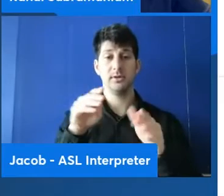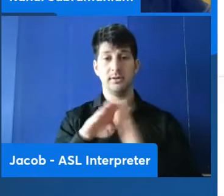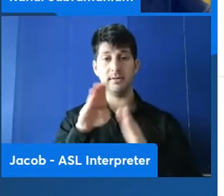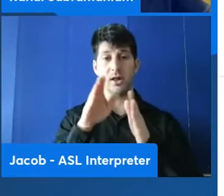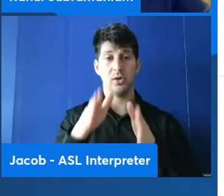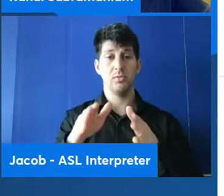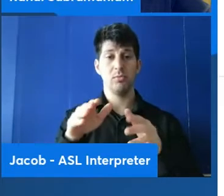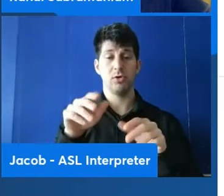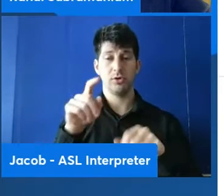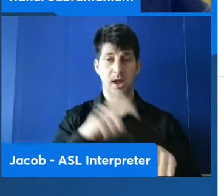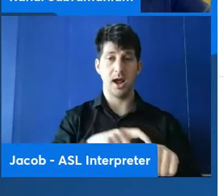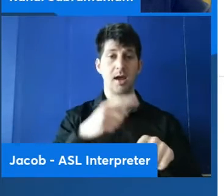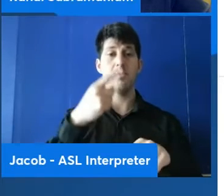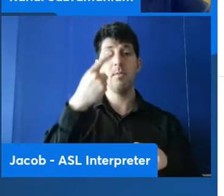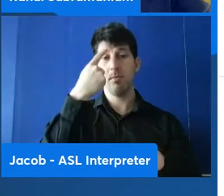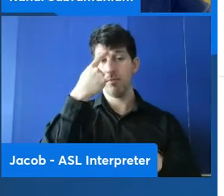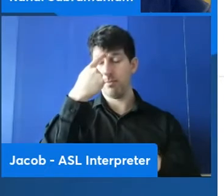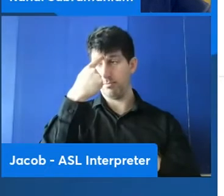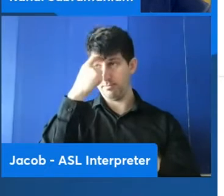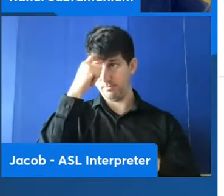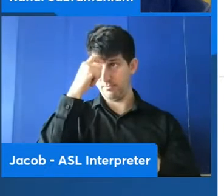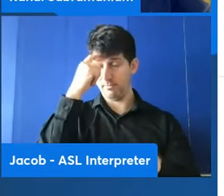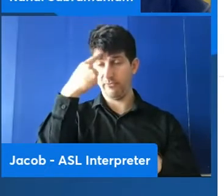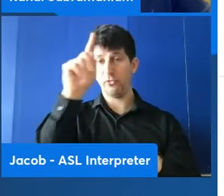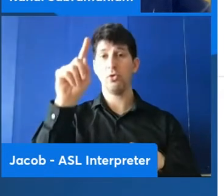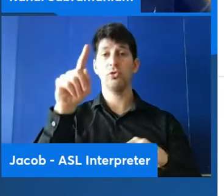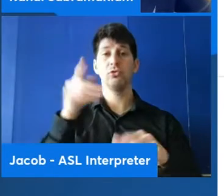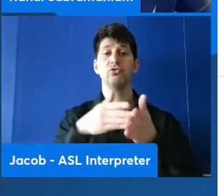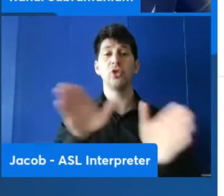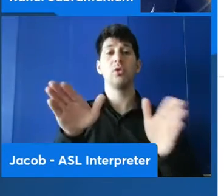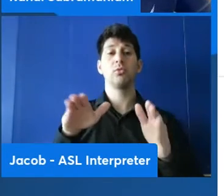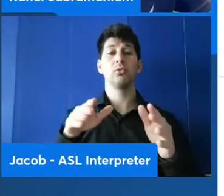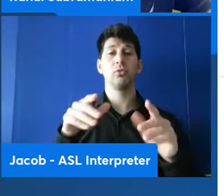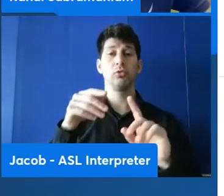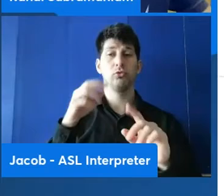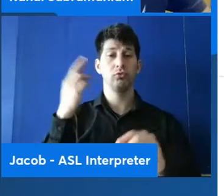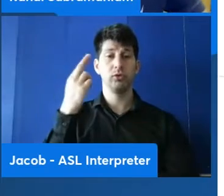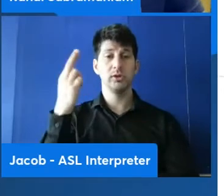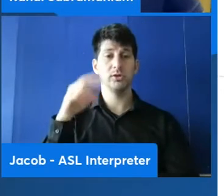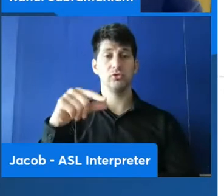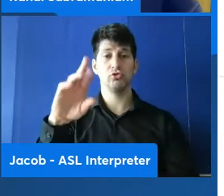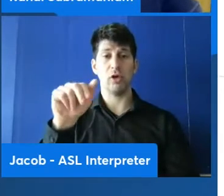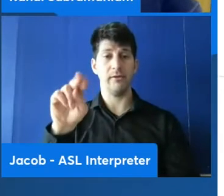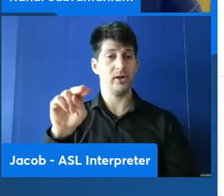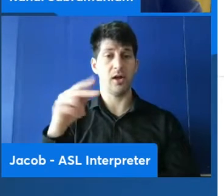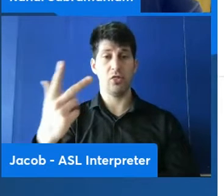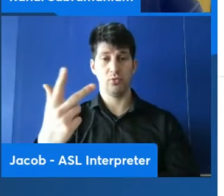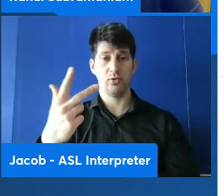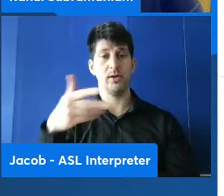saying, for general purpose, let's most likely the Graviton 3s are going to be your best bet.